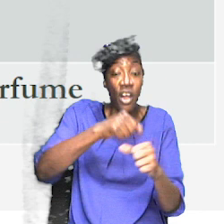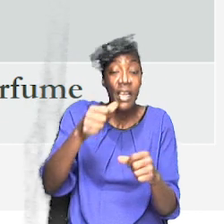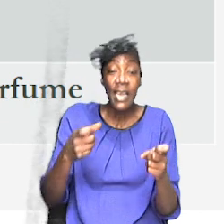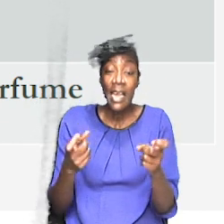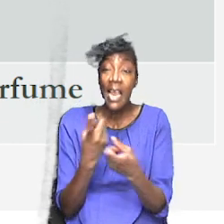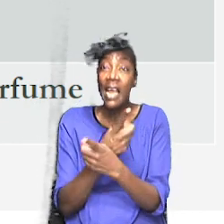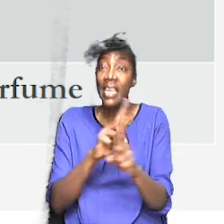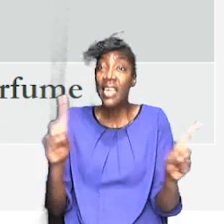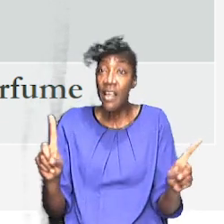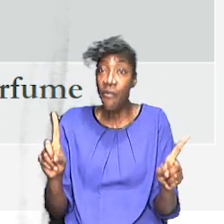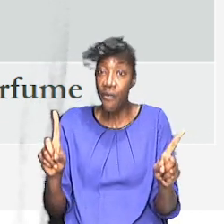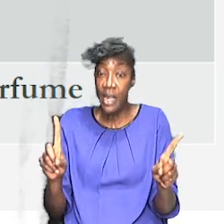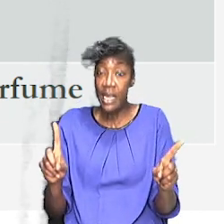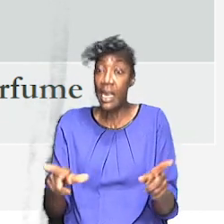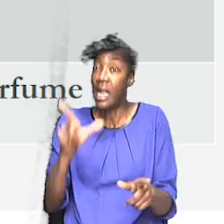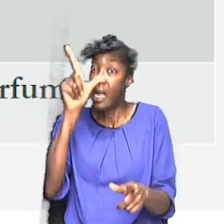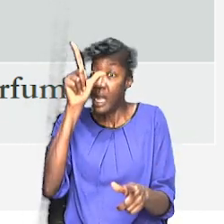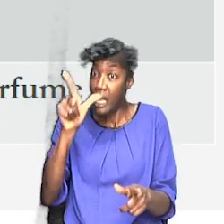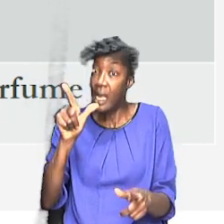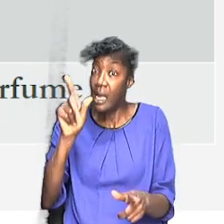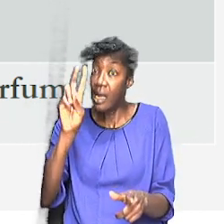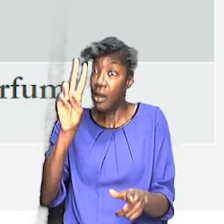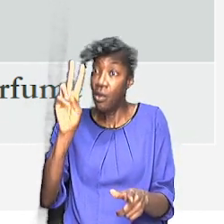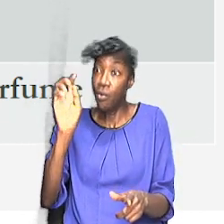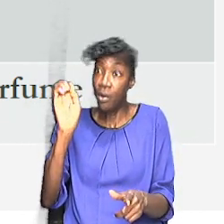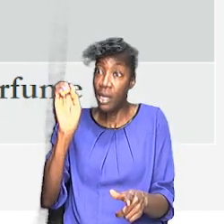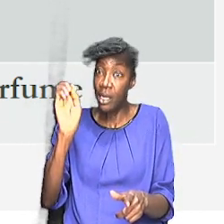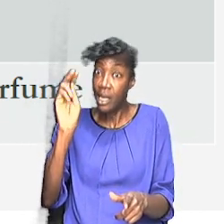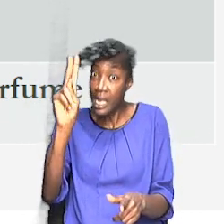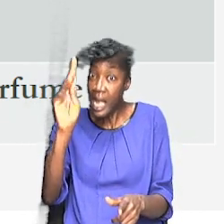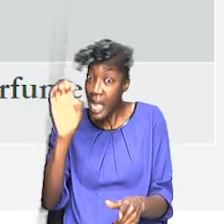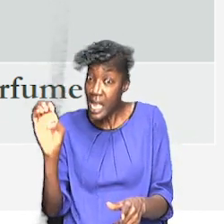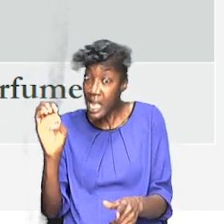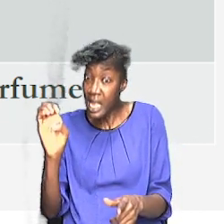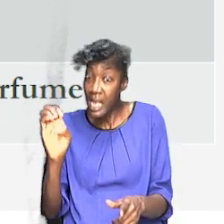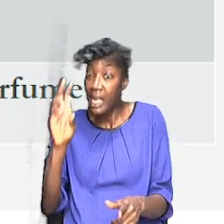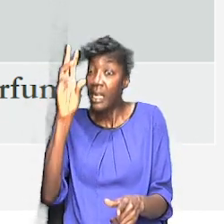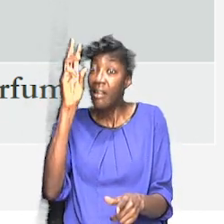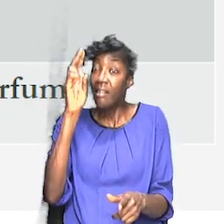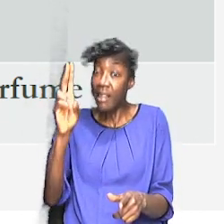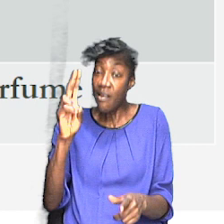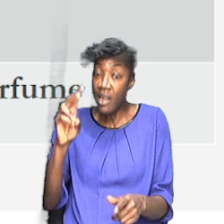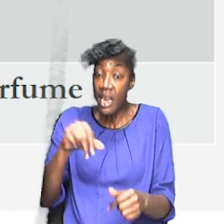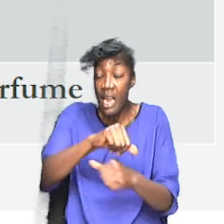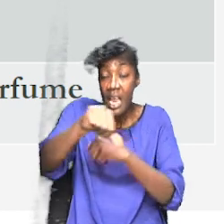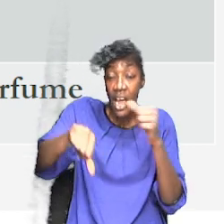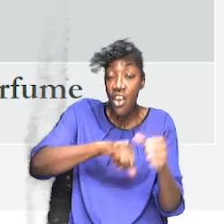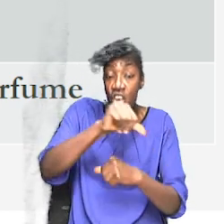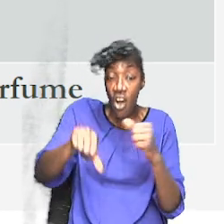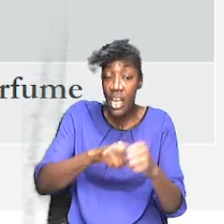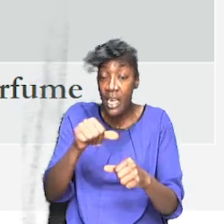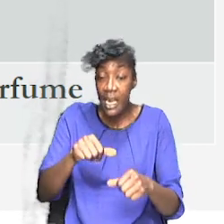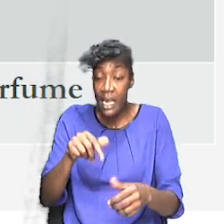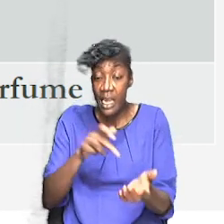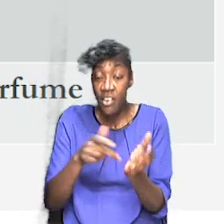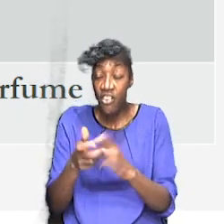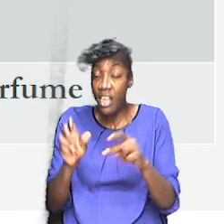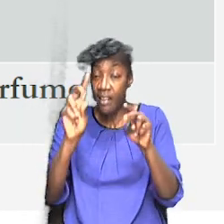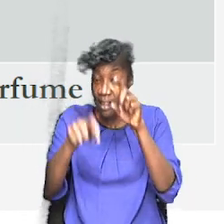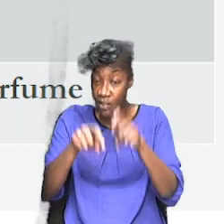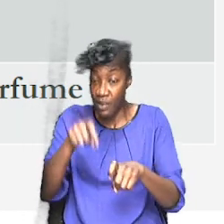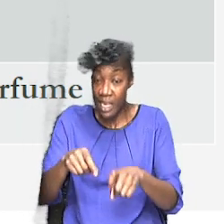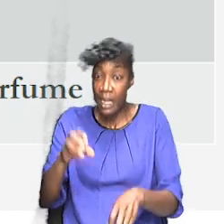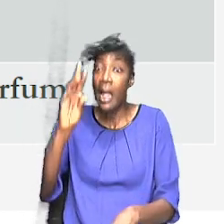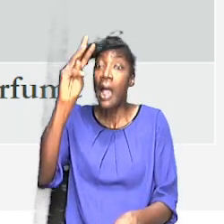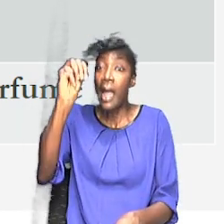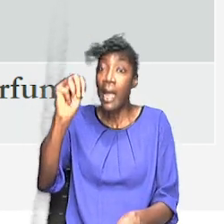different. So in Luke chapter 7, the scripture clearly says that she anointed his feet. In Matthew chapter